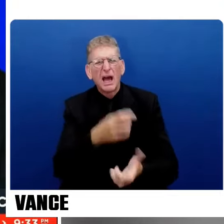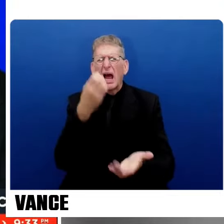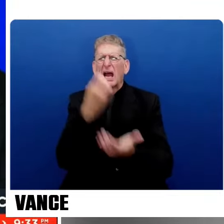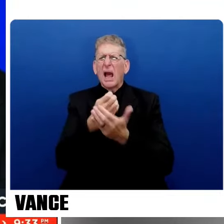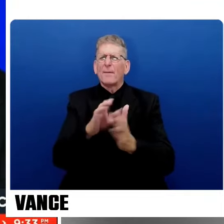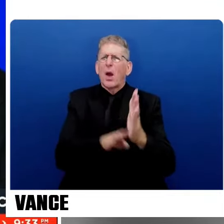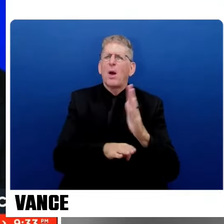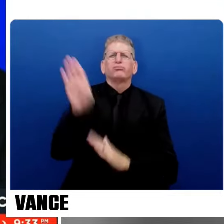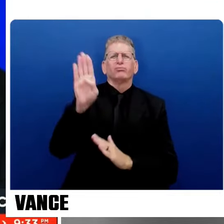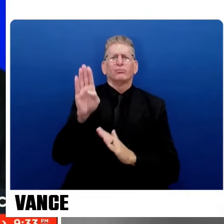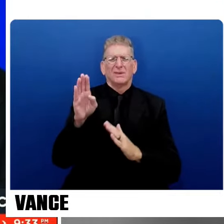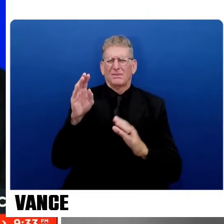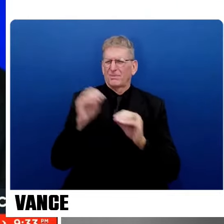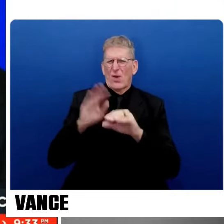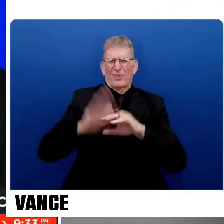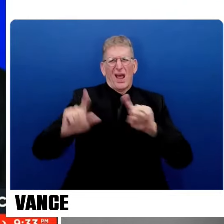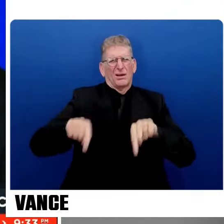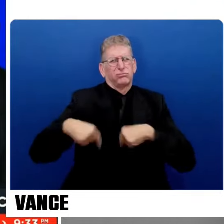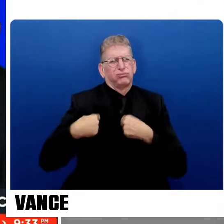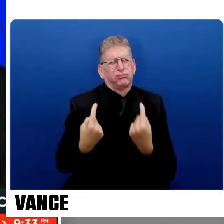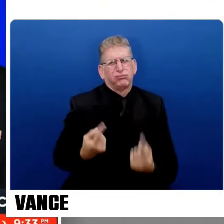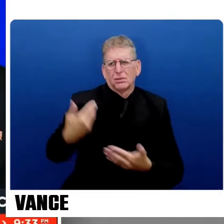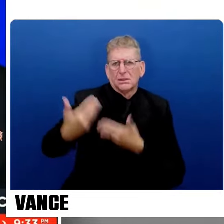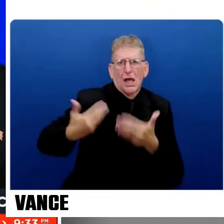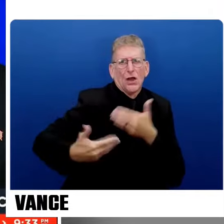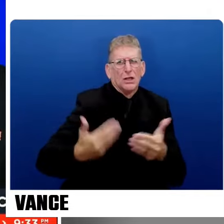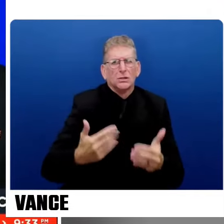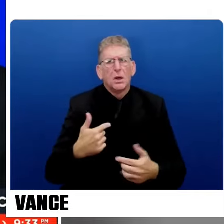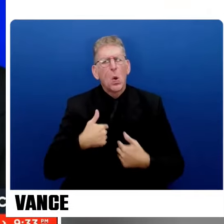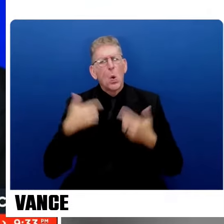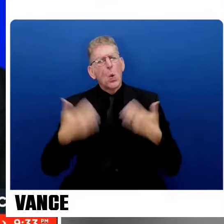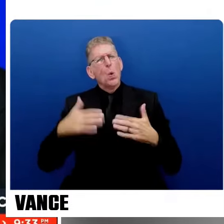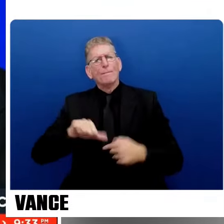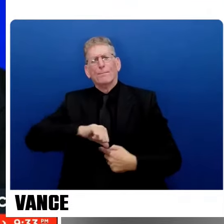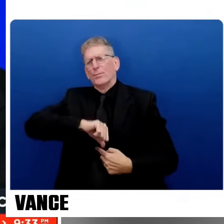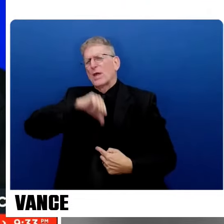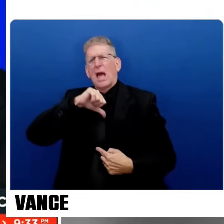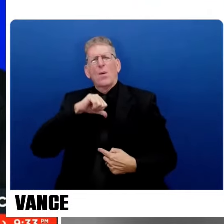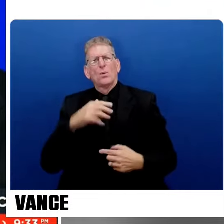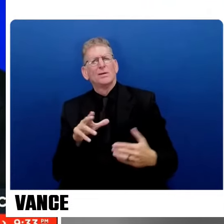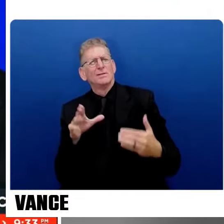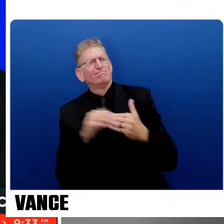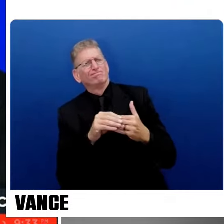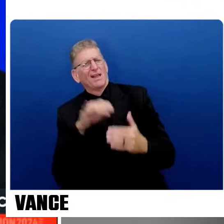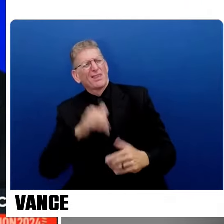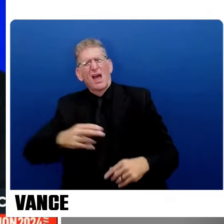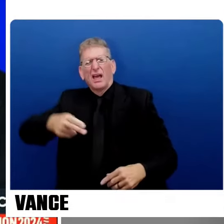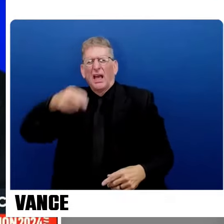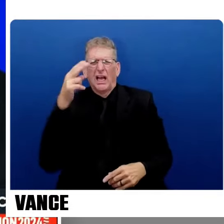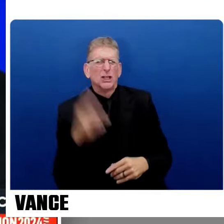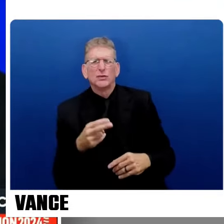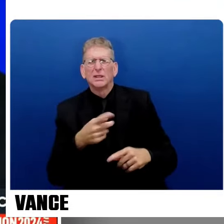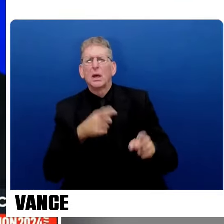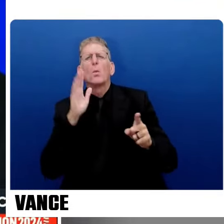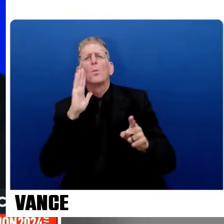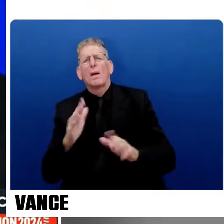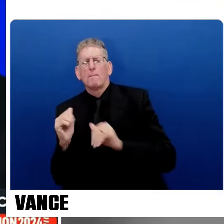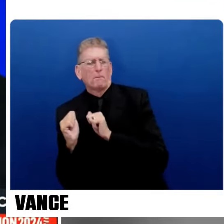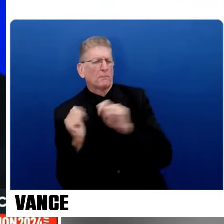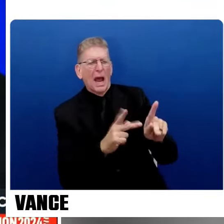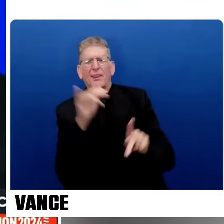proud to run on, and we're going to get back to that common sense wisdom so that you can afford to live the American dream again. I know a lot of